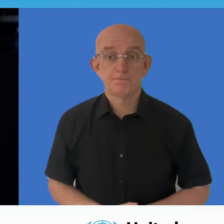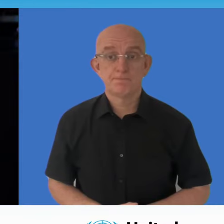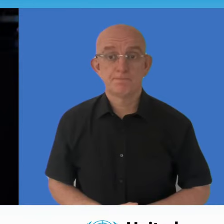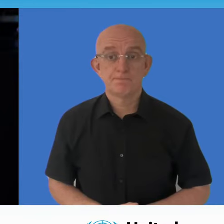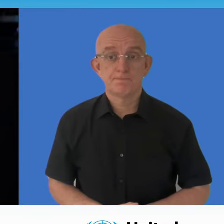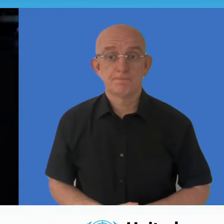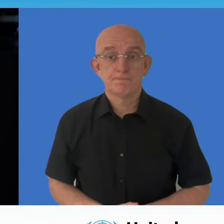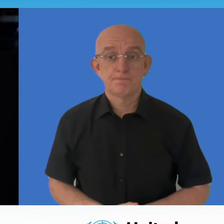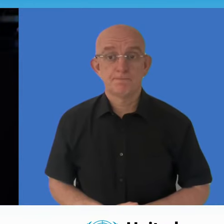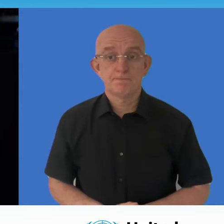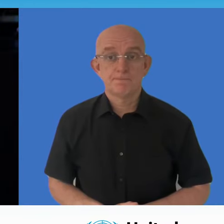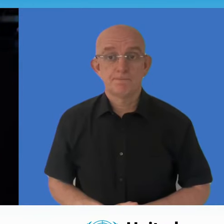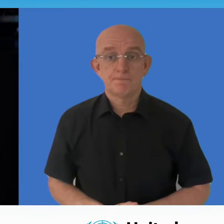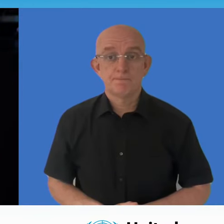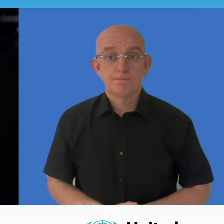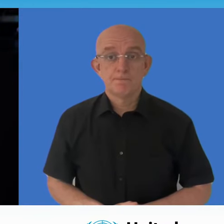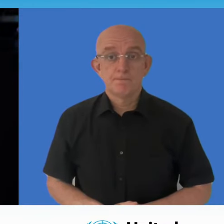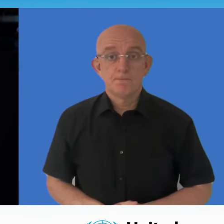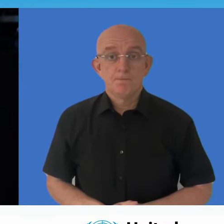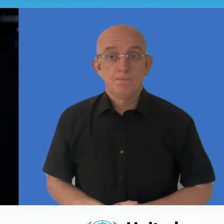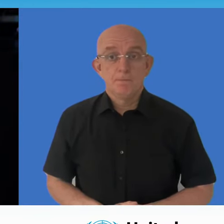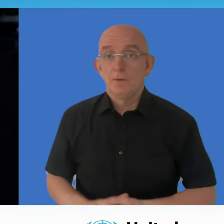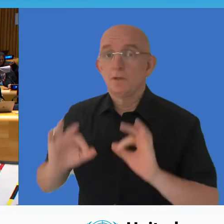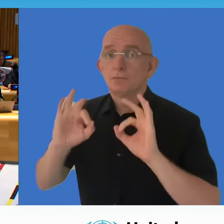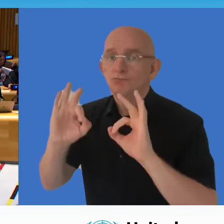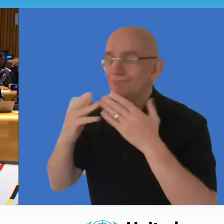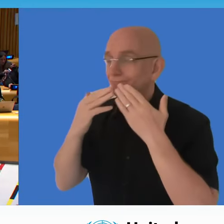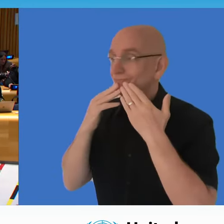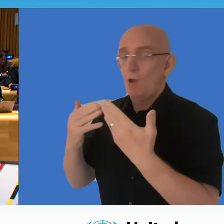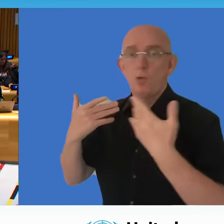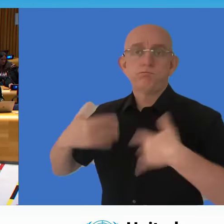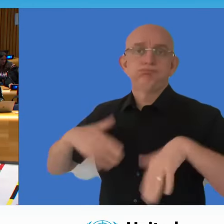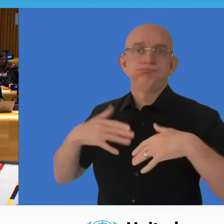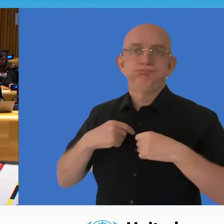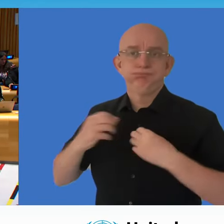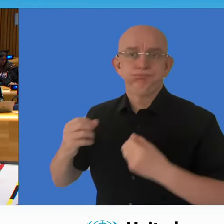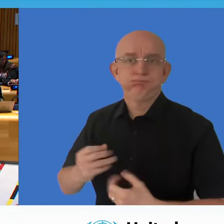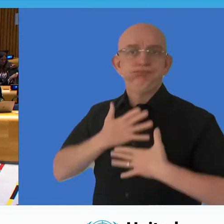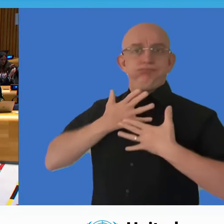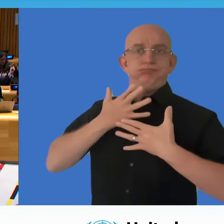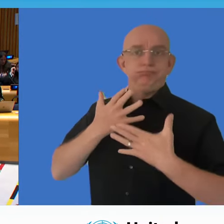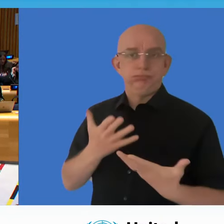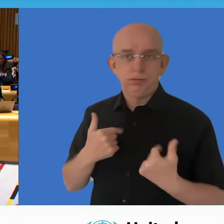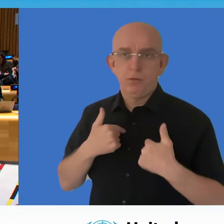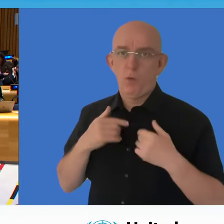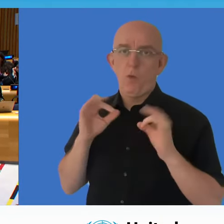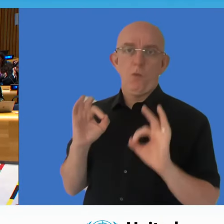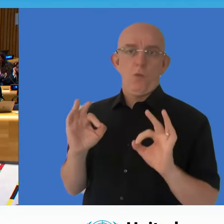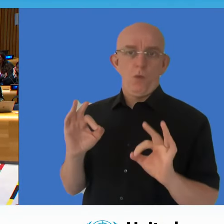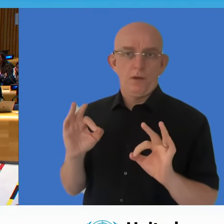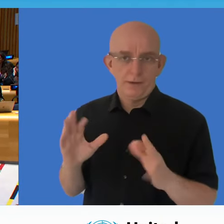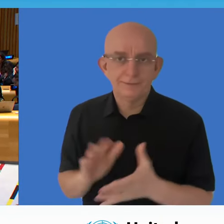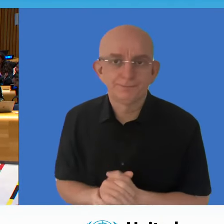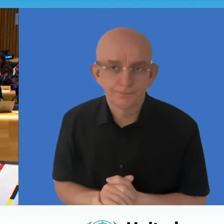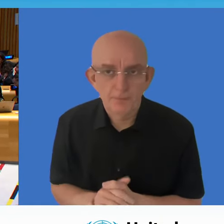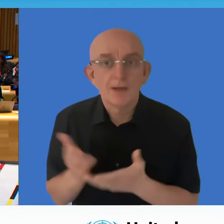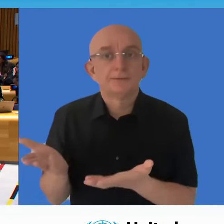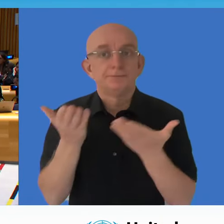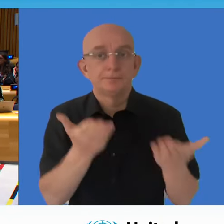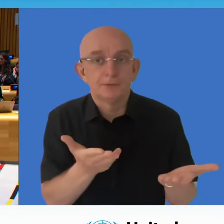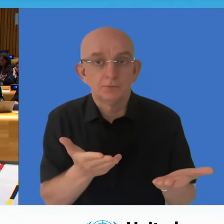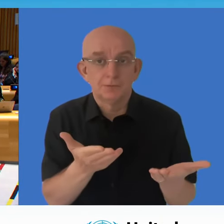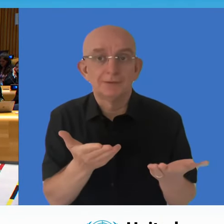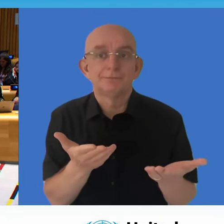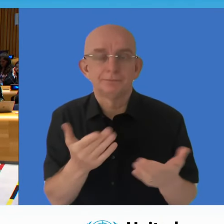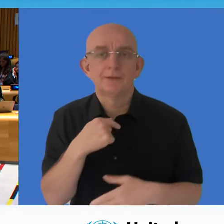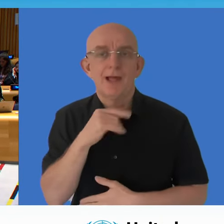Thank you very much, Augusta, for that question. I will, of course, speak in French. It is a pleasure for